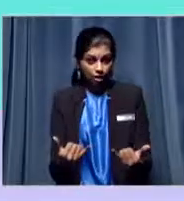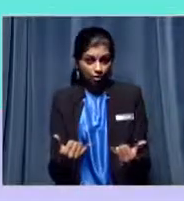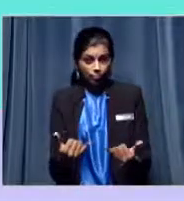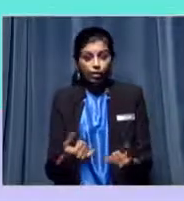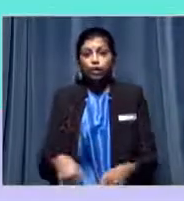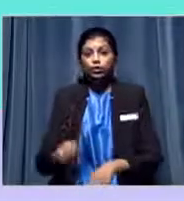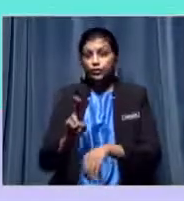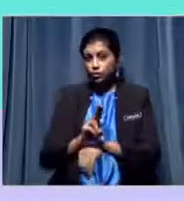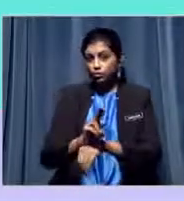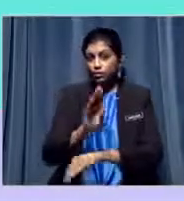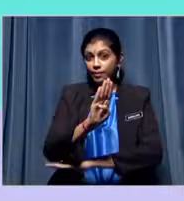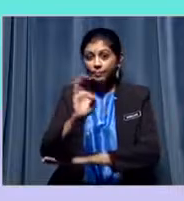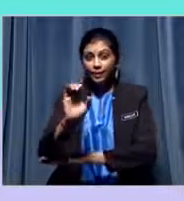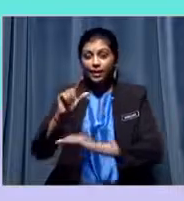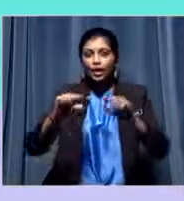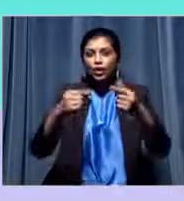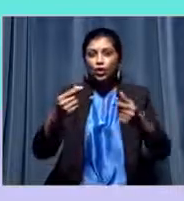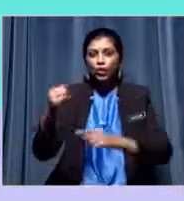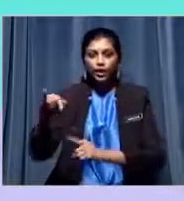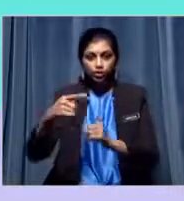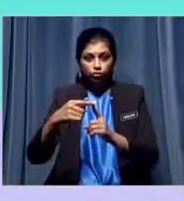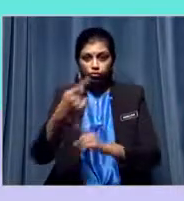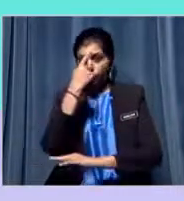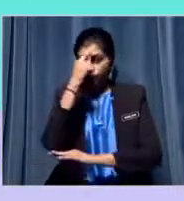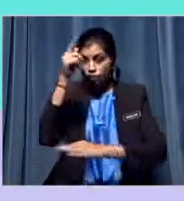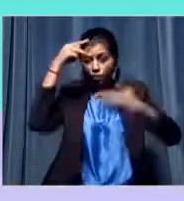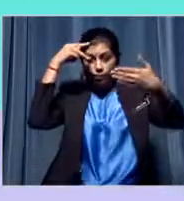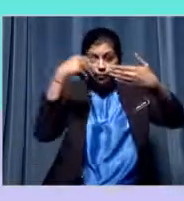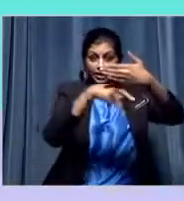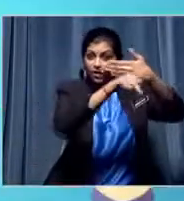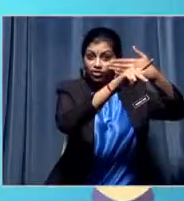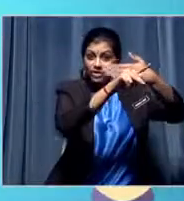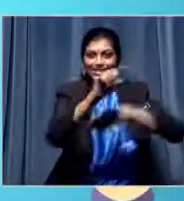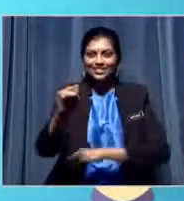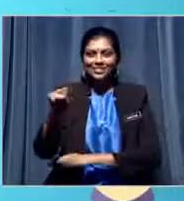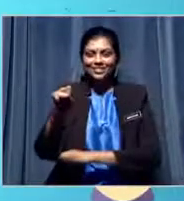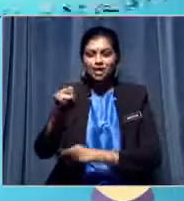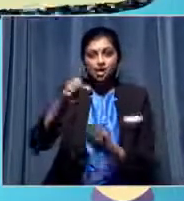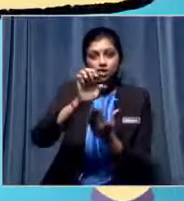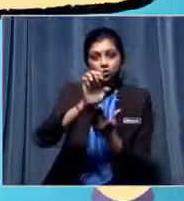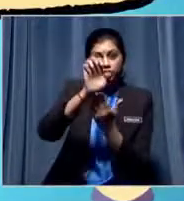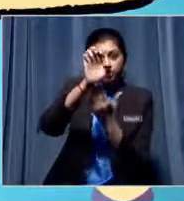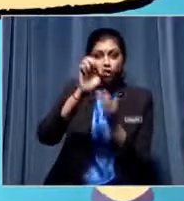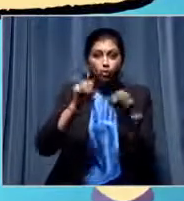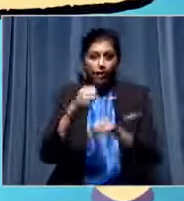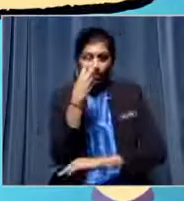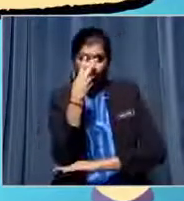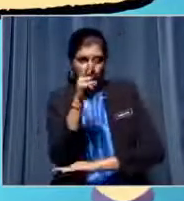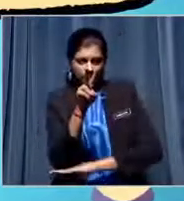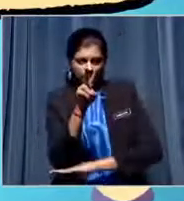Next, we use be going to for predictions, especially when we can see or have